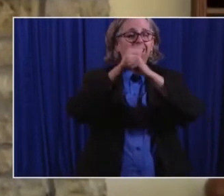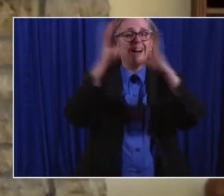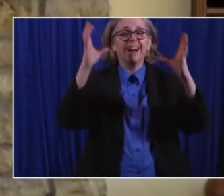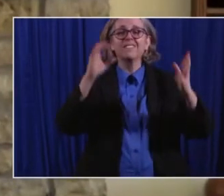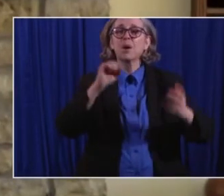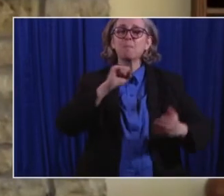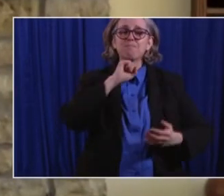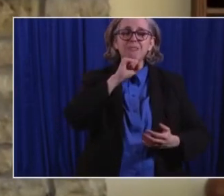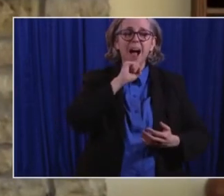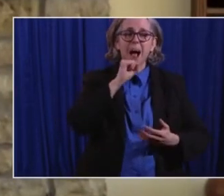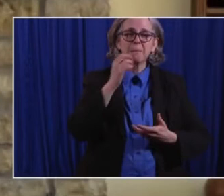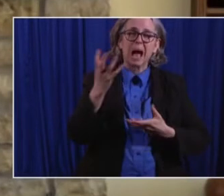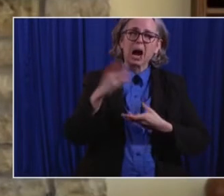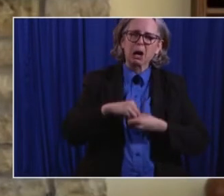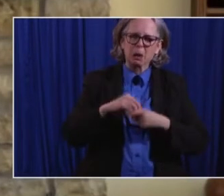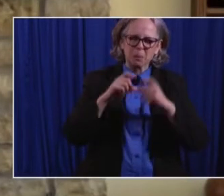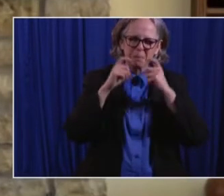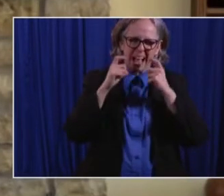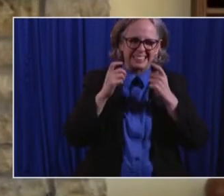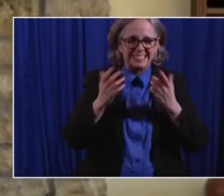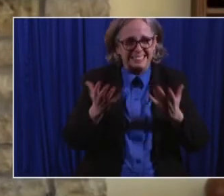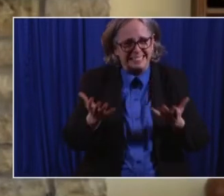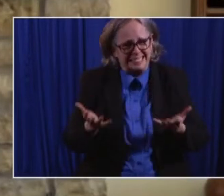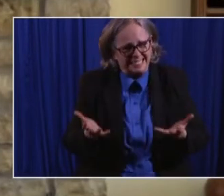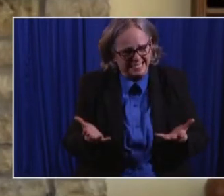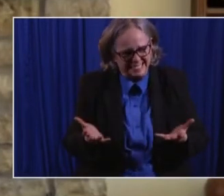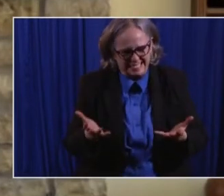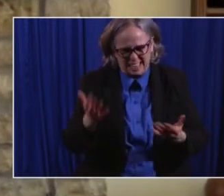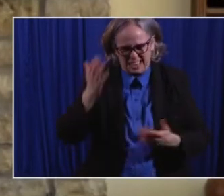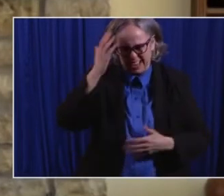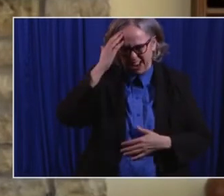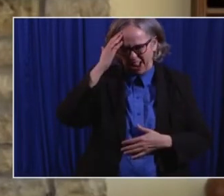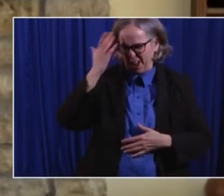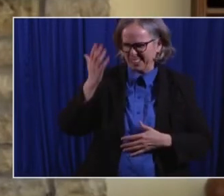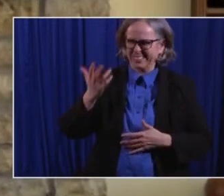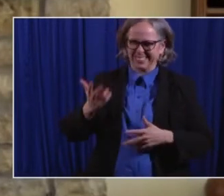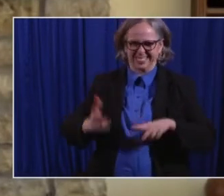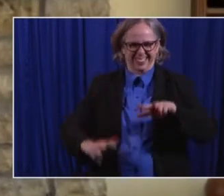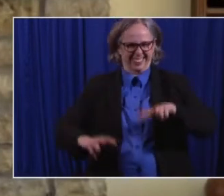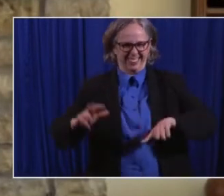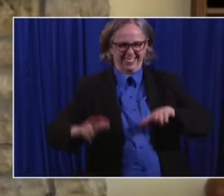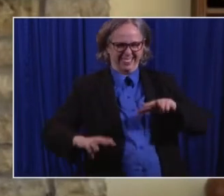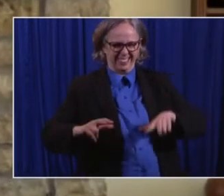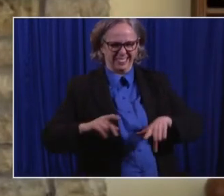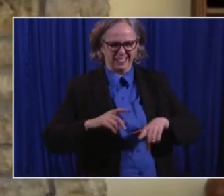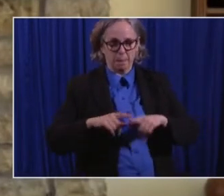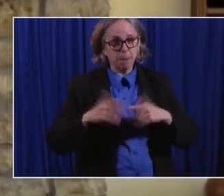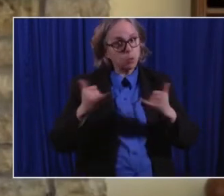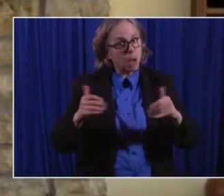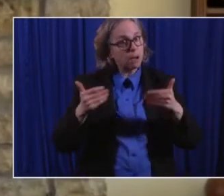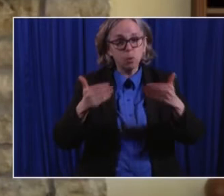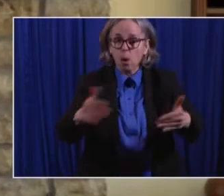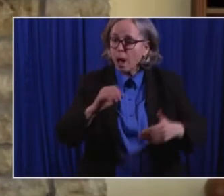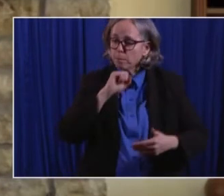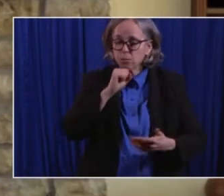but you can still have a prom. You can still have graduation. And I think we want